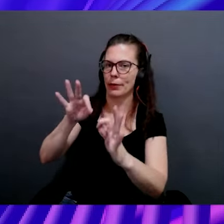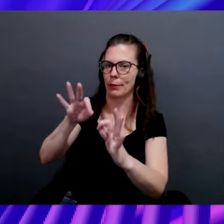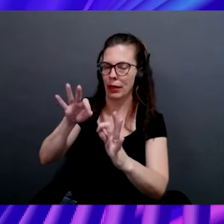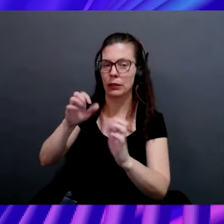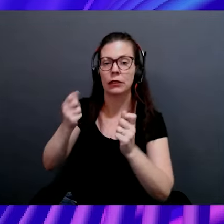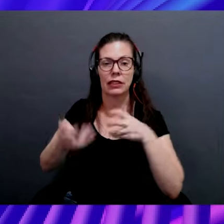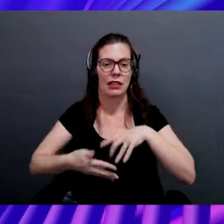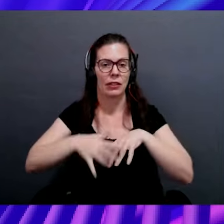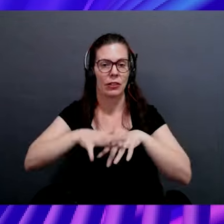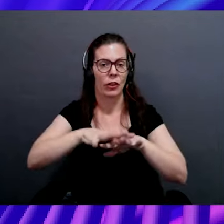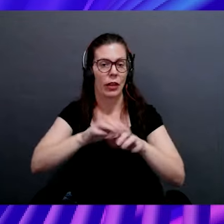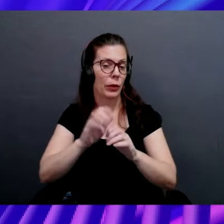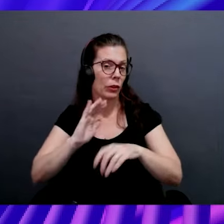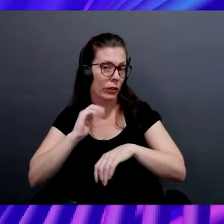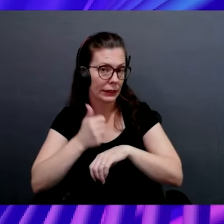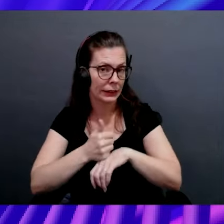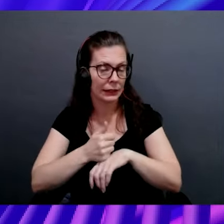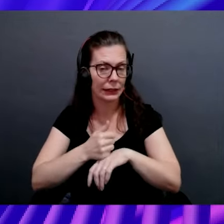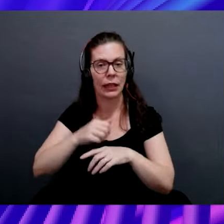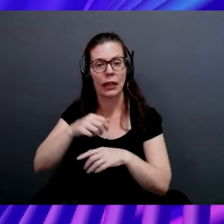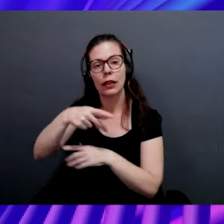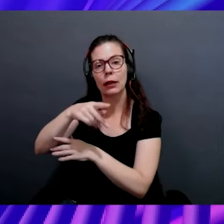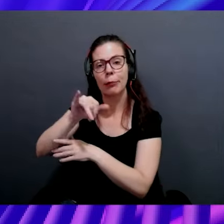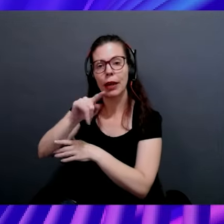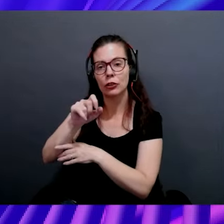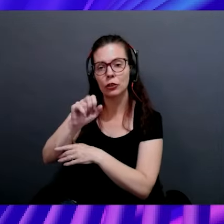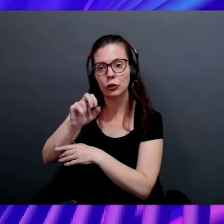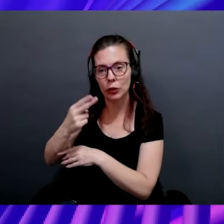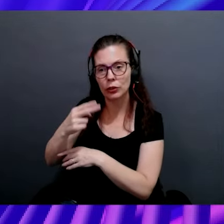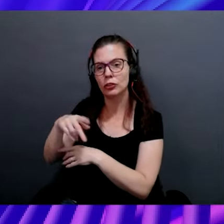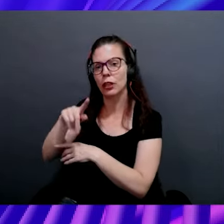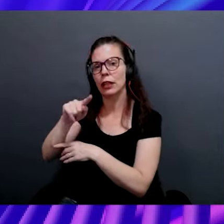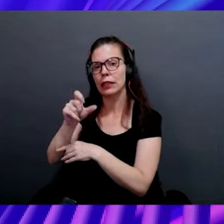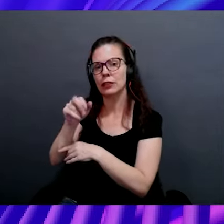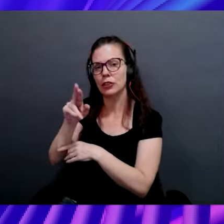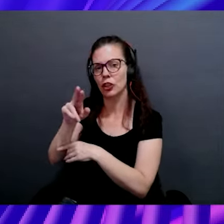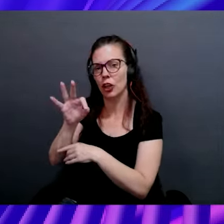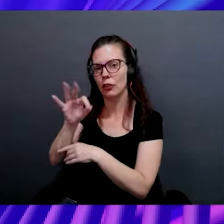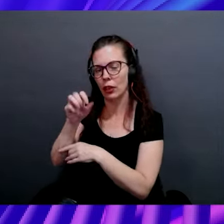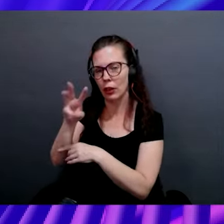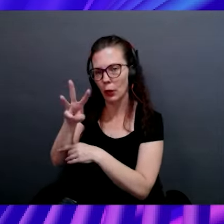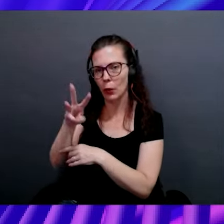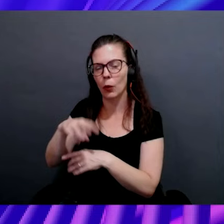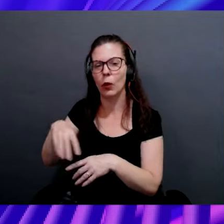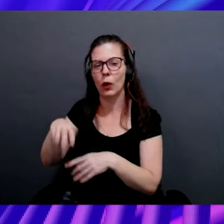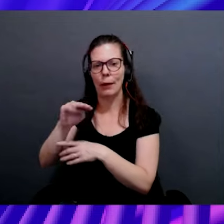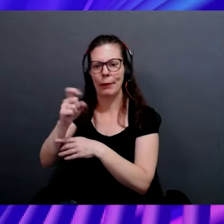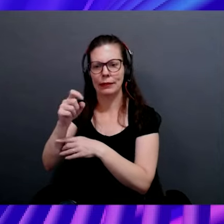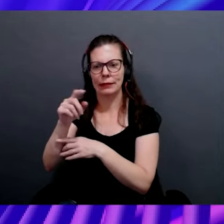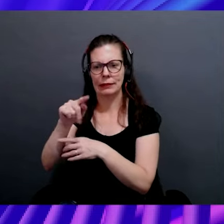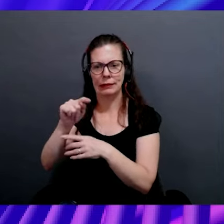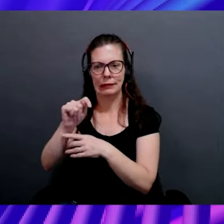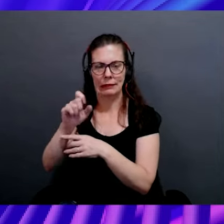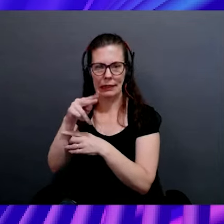your existing PyTorch, TensorFlow, or MXNet code with a very least amount of code changes.